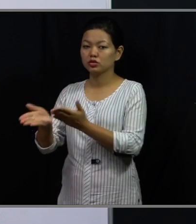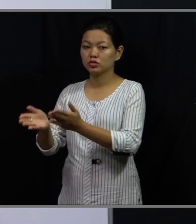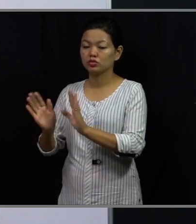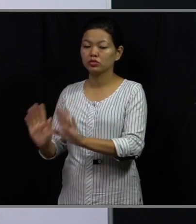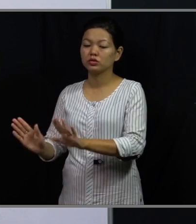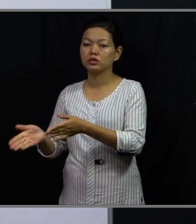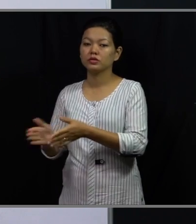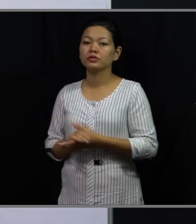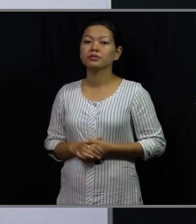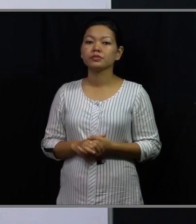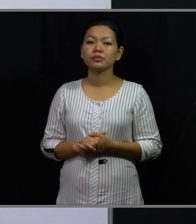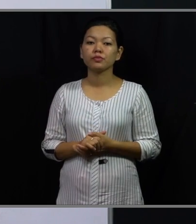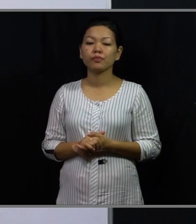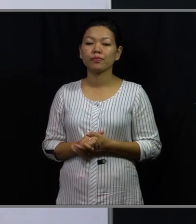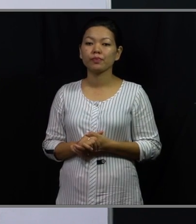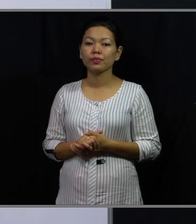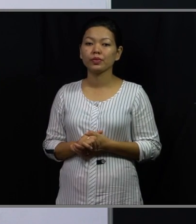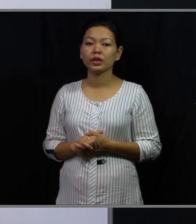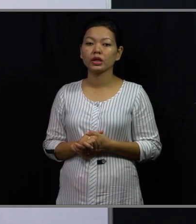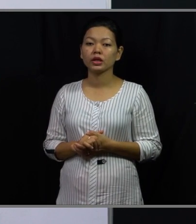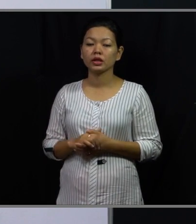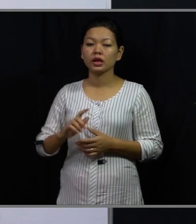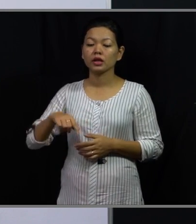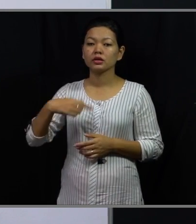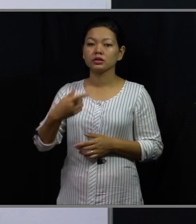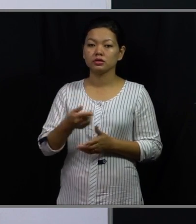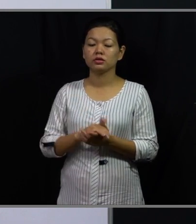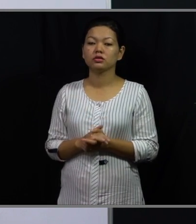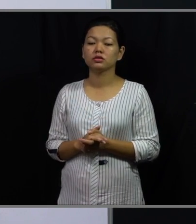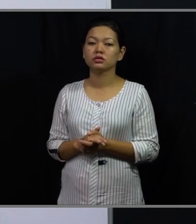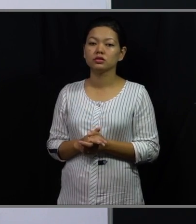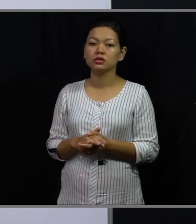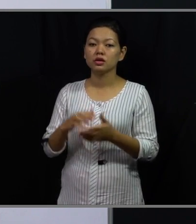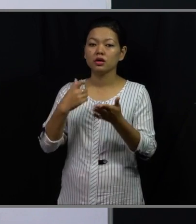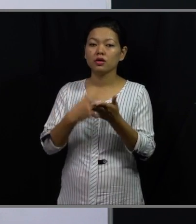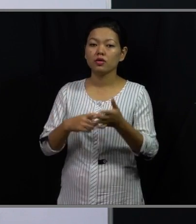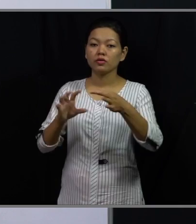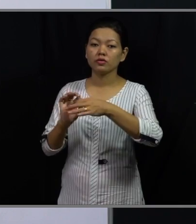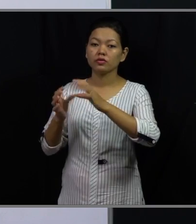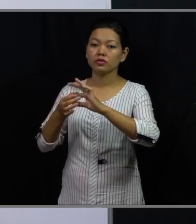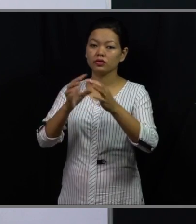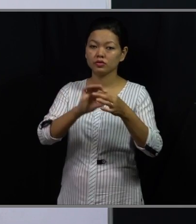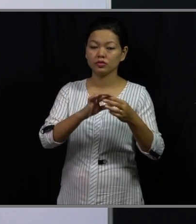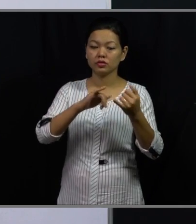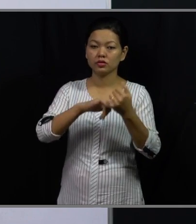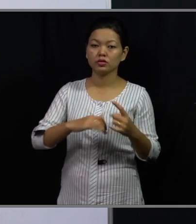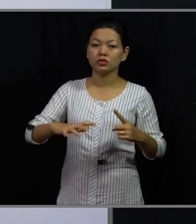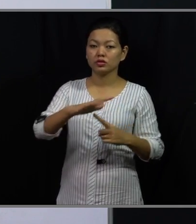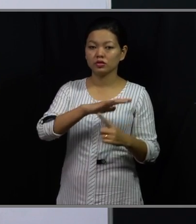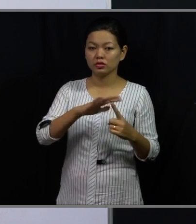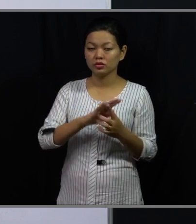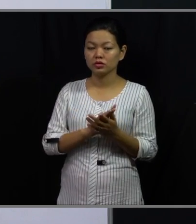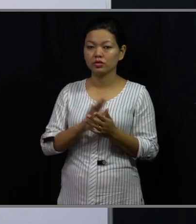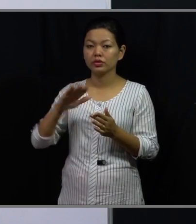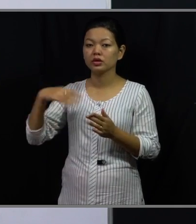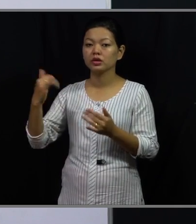of thought. Now, the next is the relationship of sociology with other